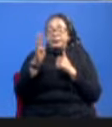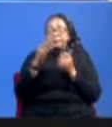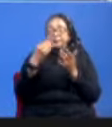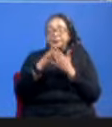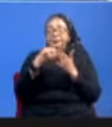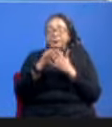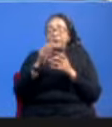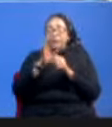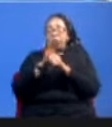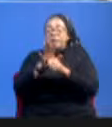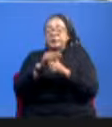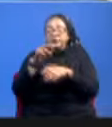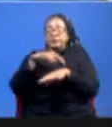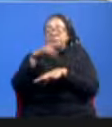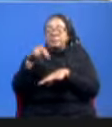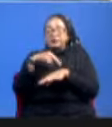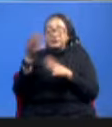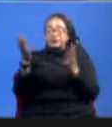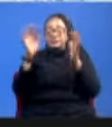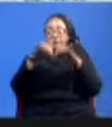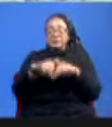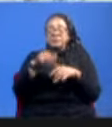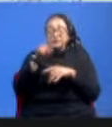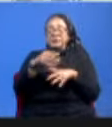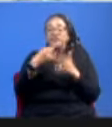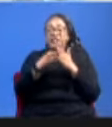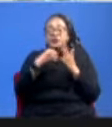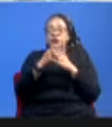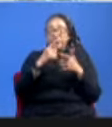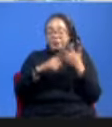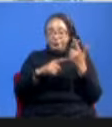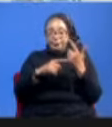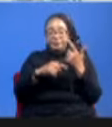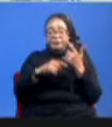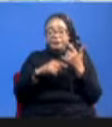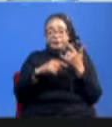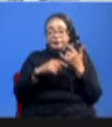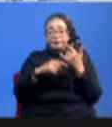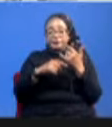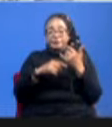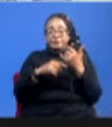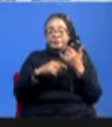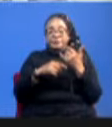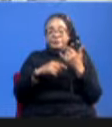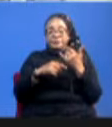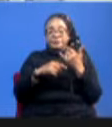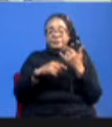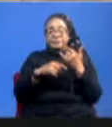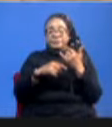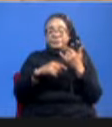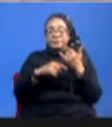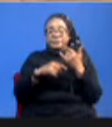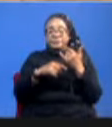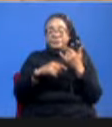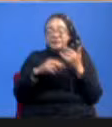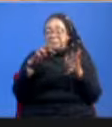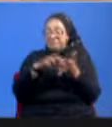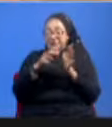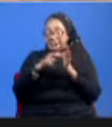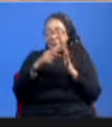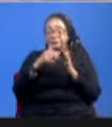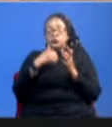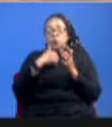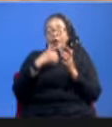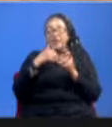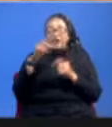by the National Assembly in this financial year, the third meeting birthed a deal. We have